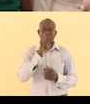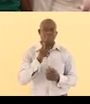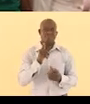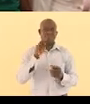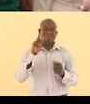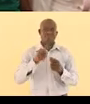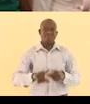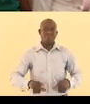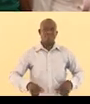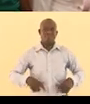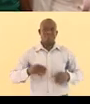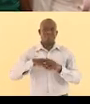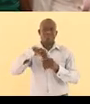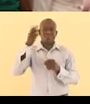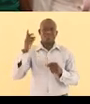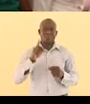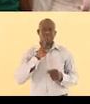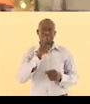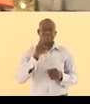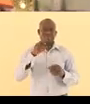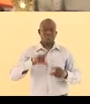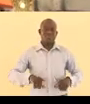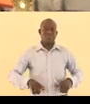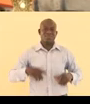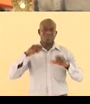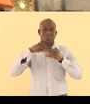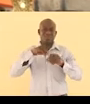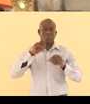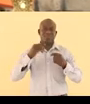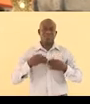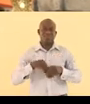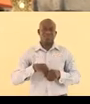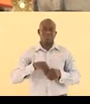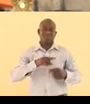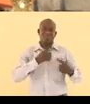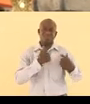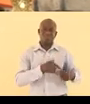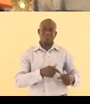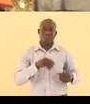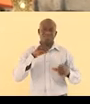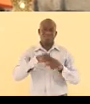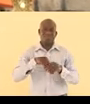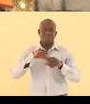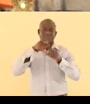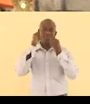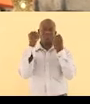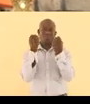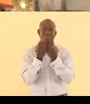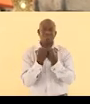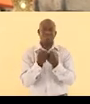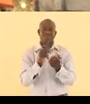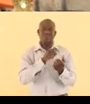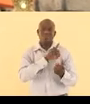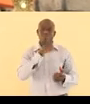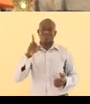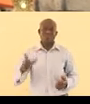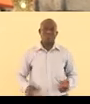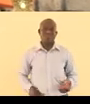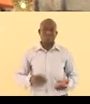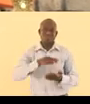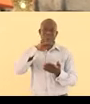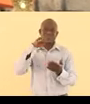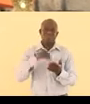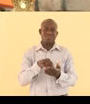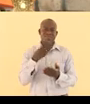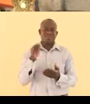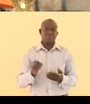truth, to live out truth, to live truth in our hearts, and to live it out in our society. Lord, in